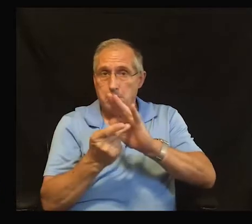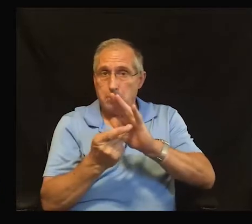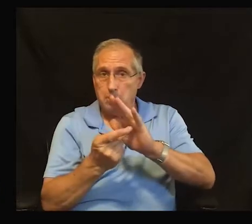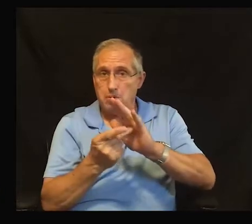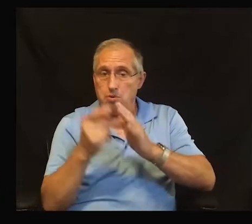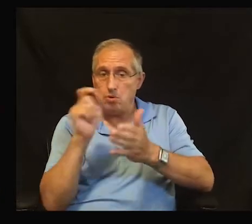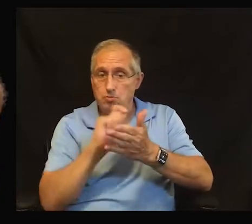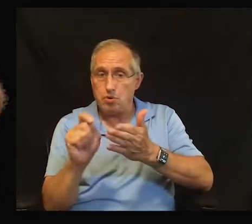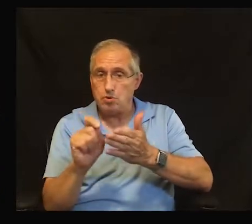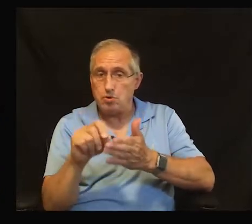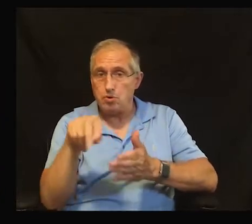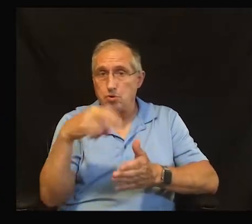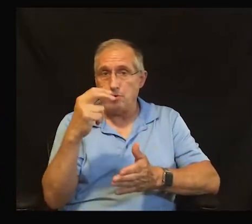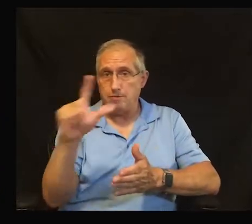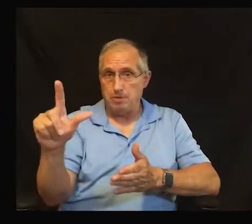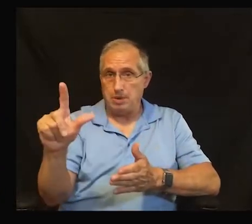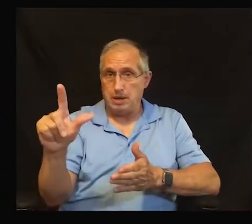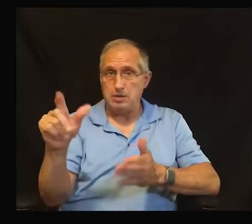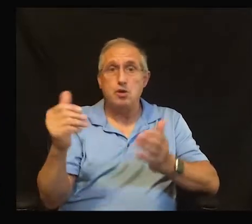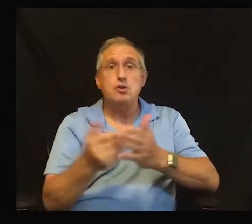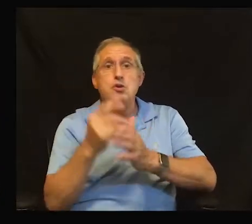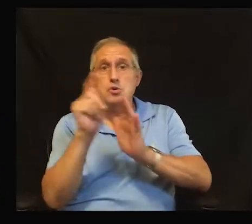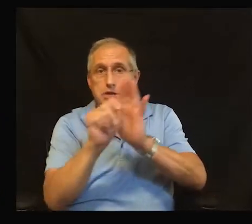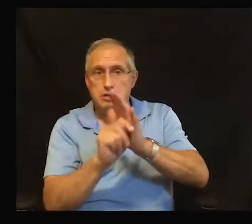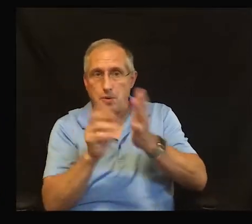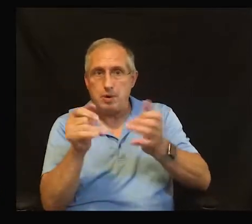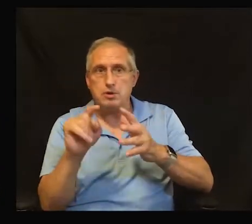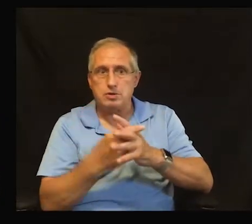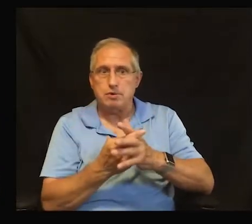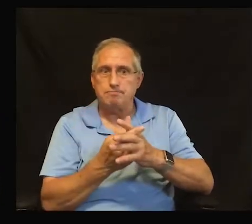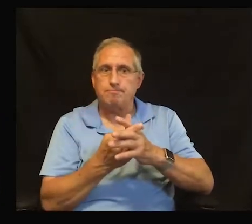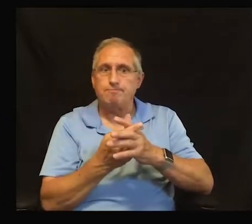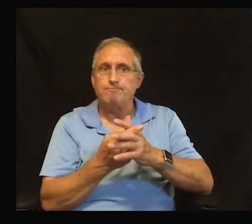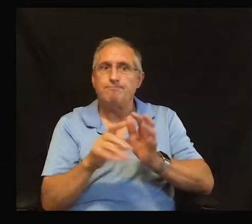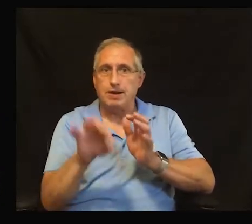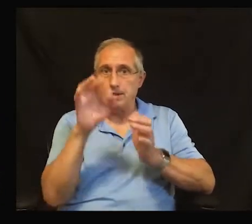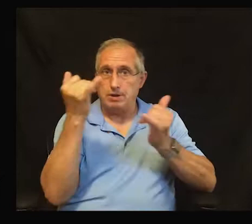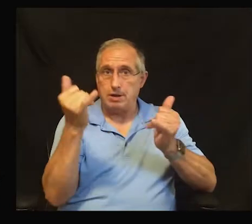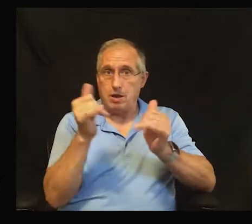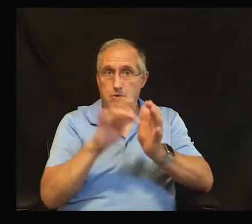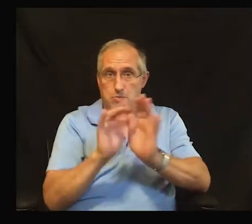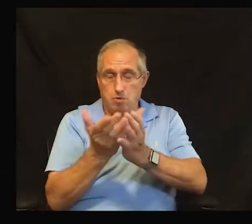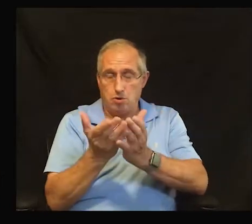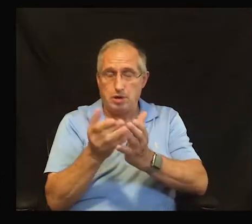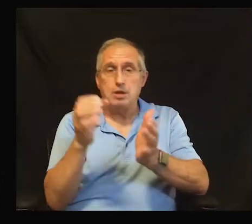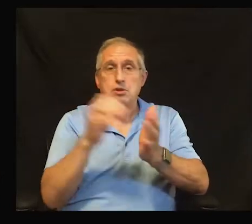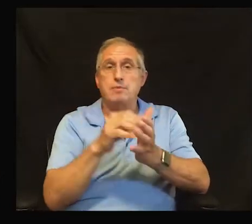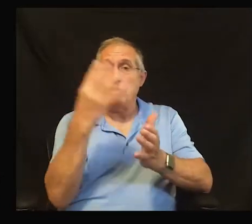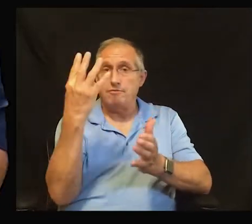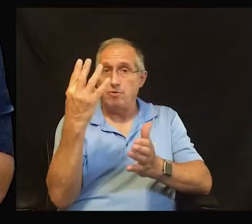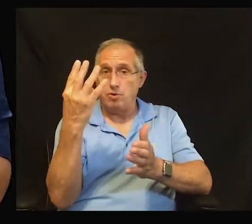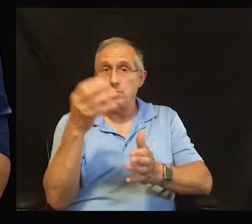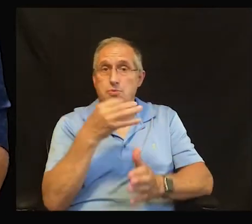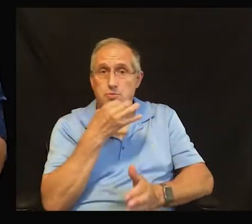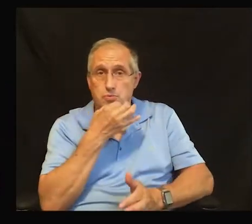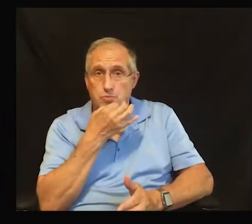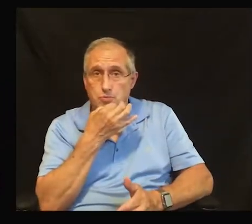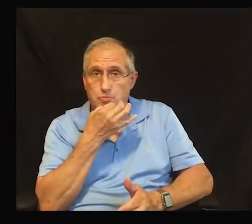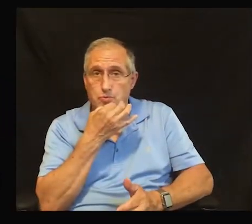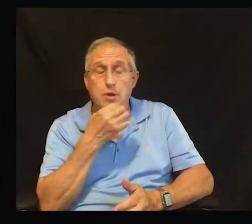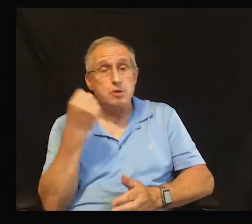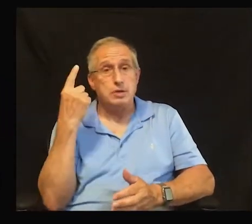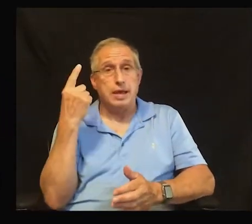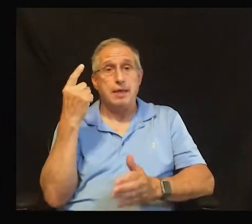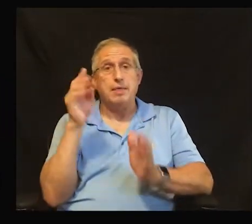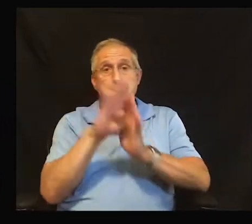Philippi, the letter of Philippians. It's in the New Testament. I would love for you to start going there right now. We're going to be in chapter 4 in just a moment. Now,